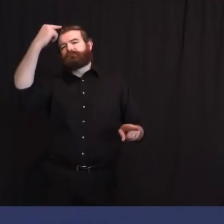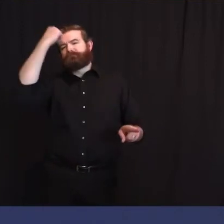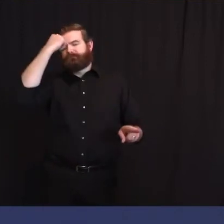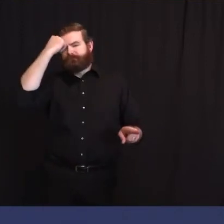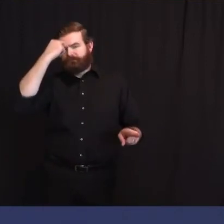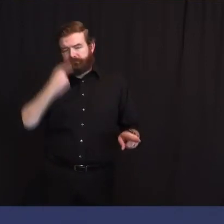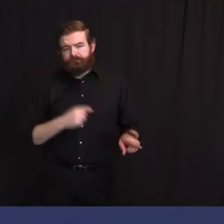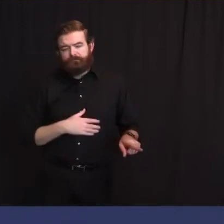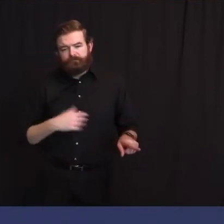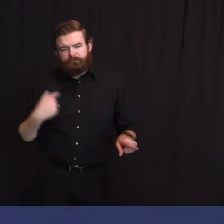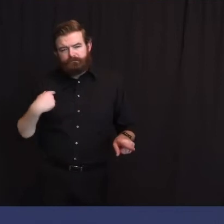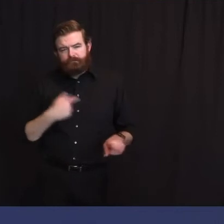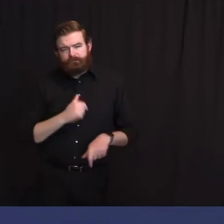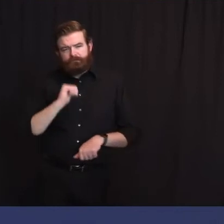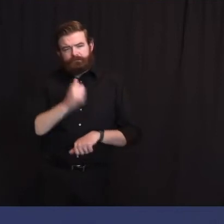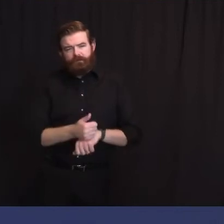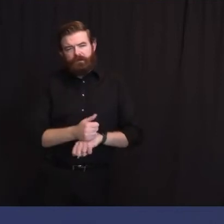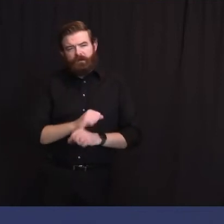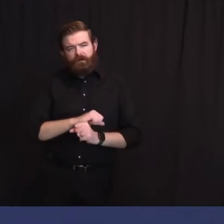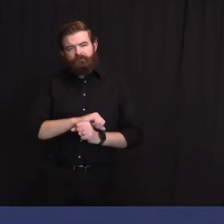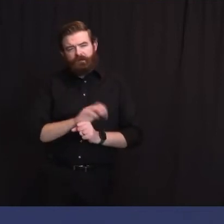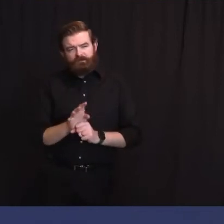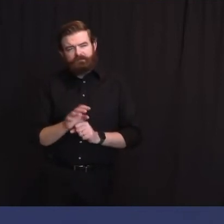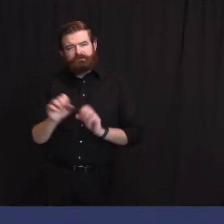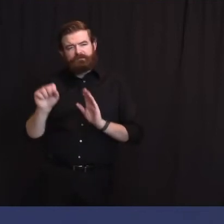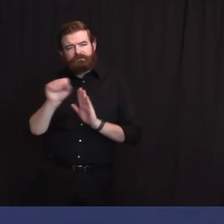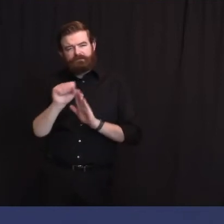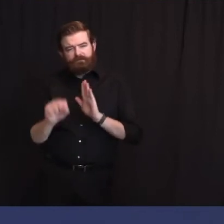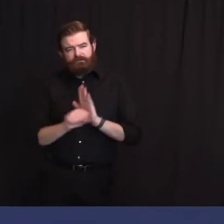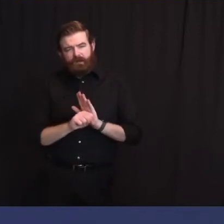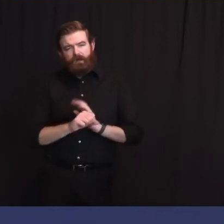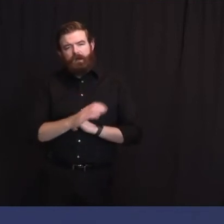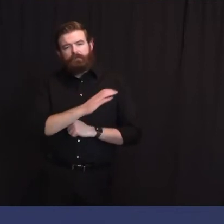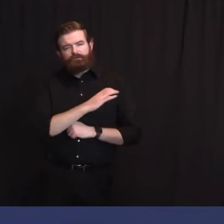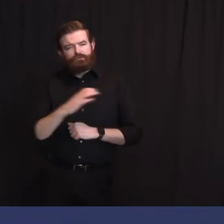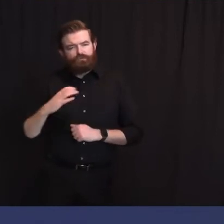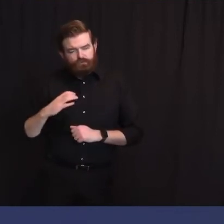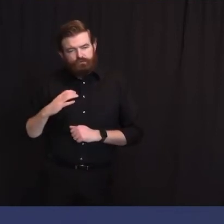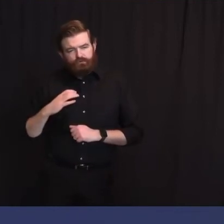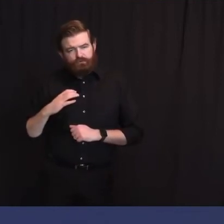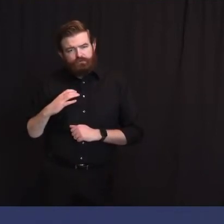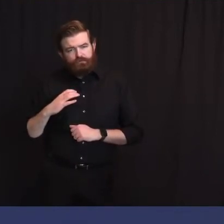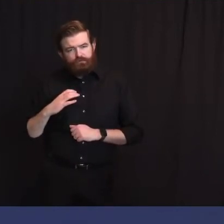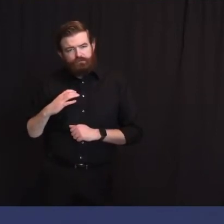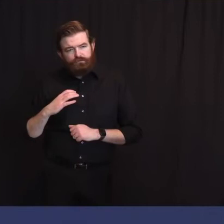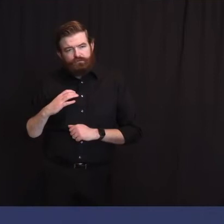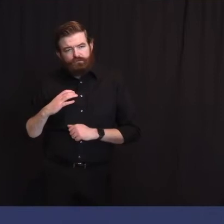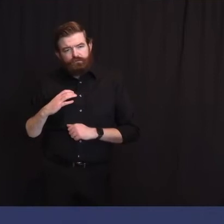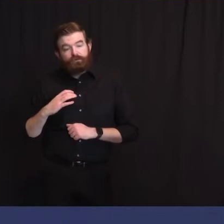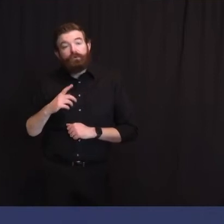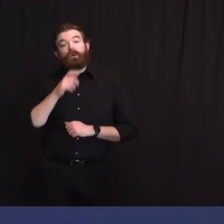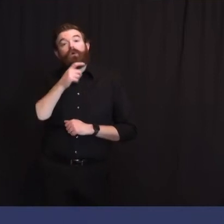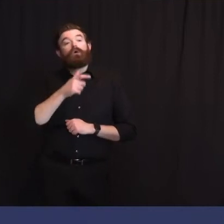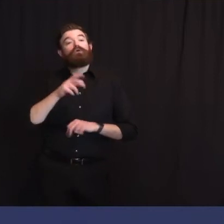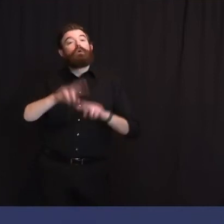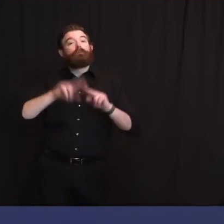coronavirus all of state commission chaired by the two of you, which, as we sit here today, remains a standing